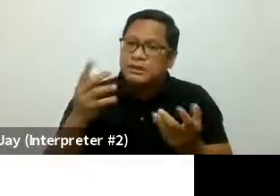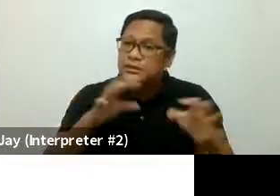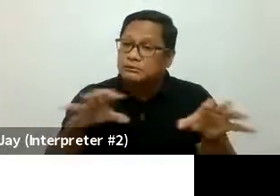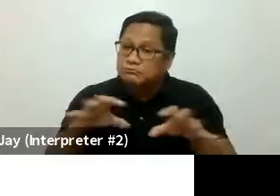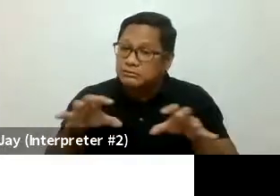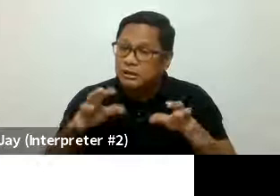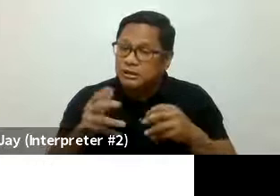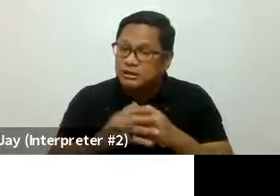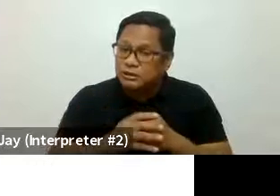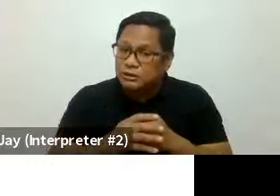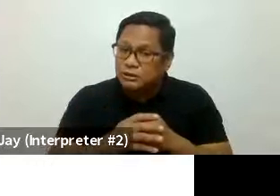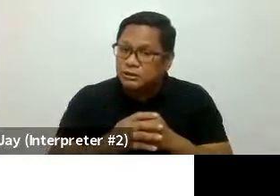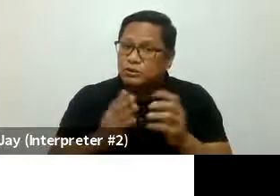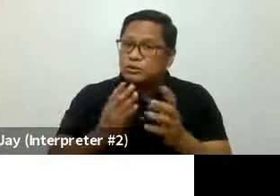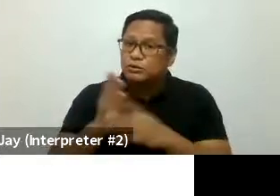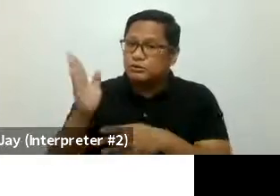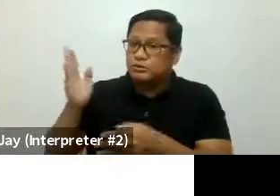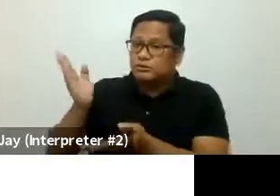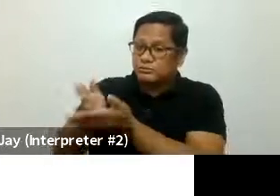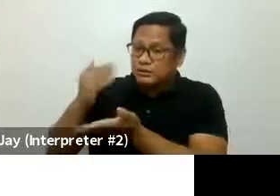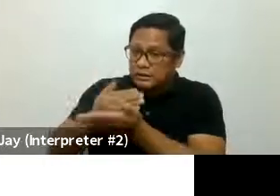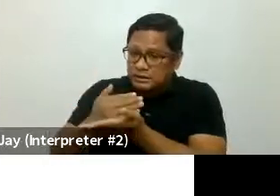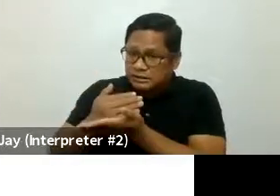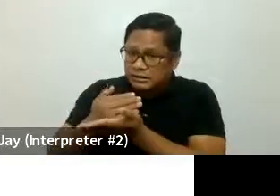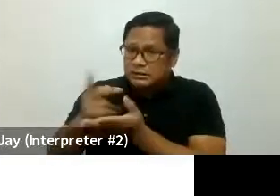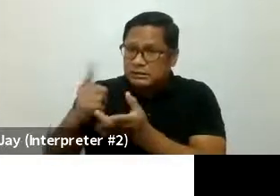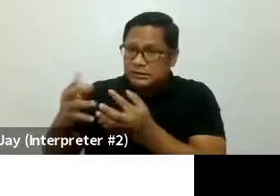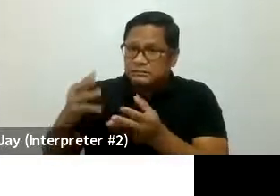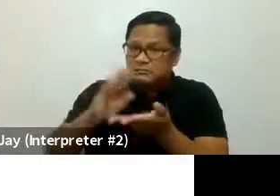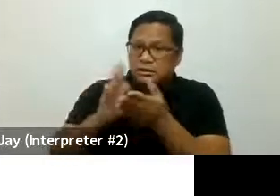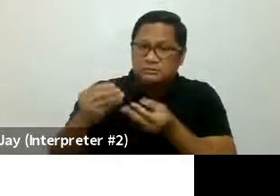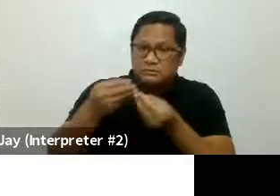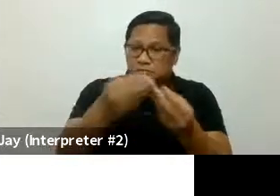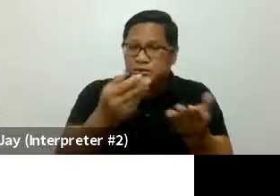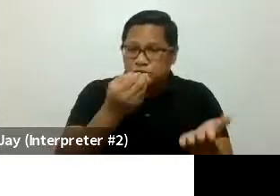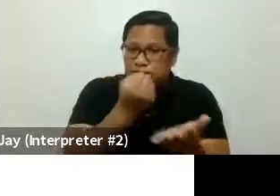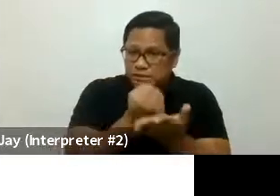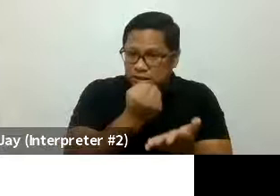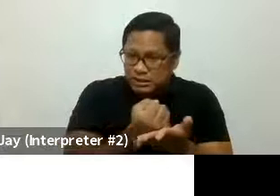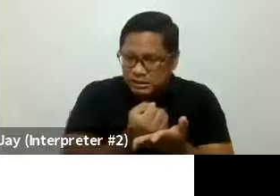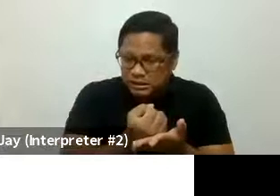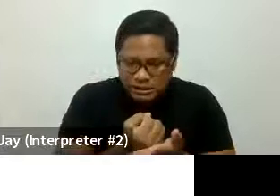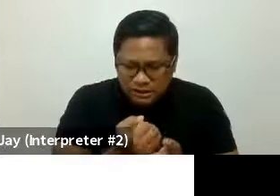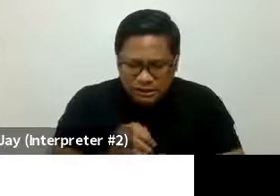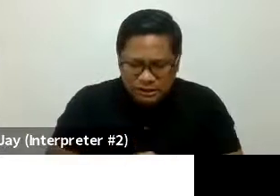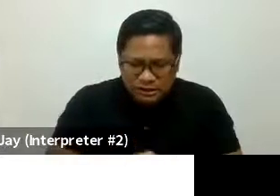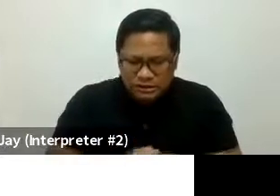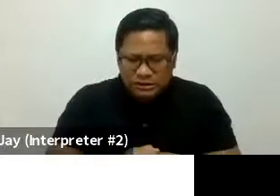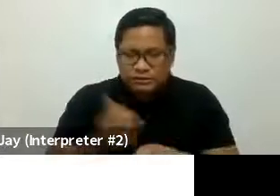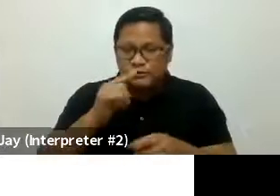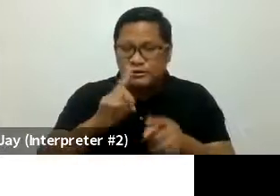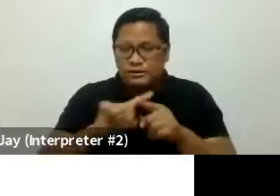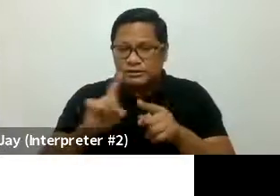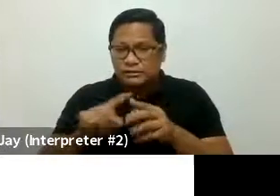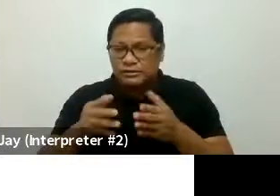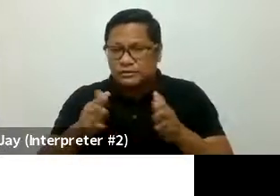by it goes to a budget and then it pays salaries or in a sense what we call the traditional way that you